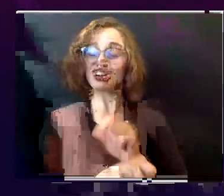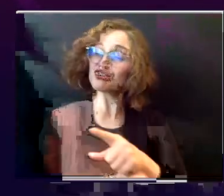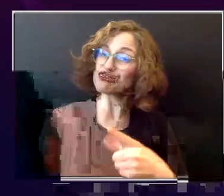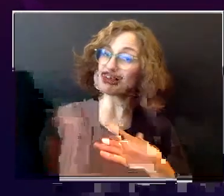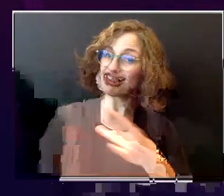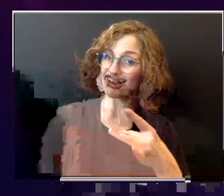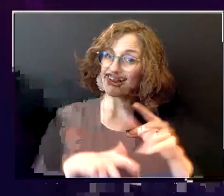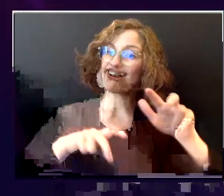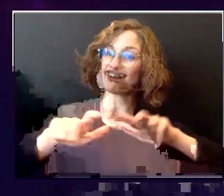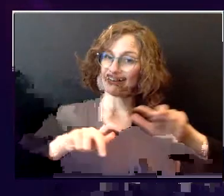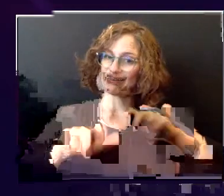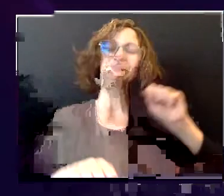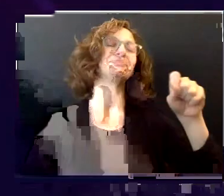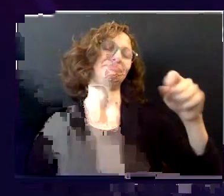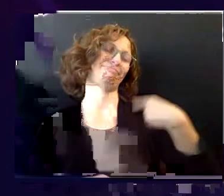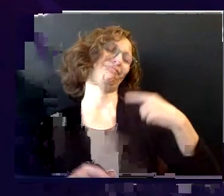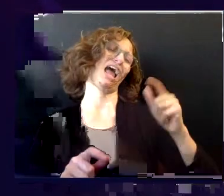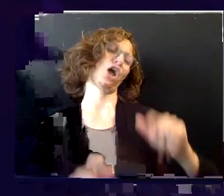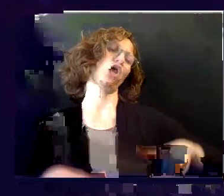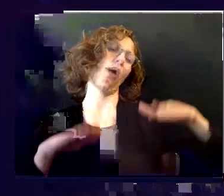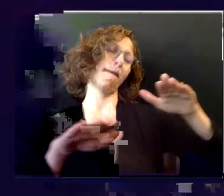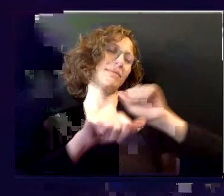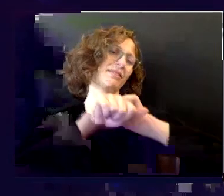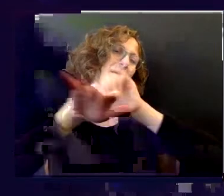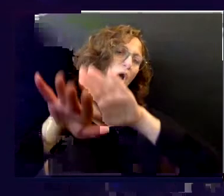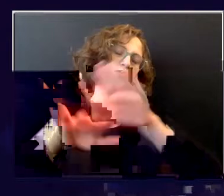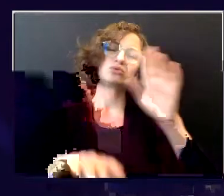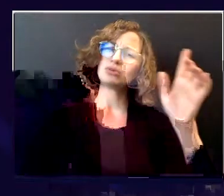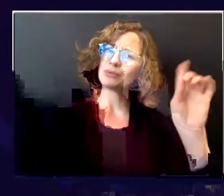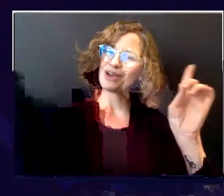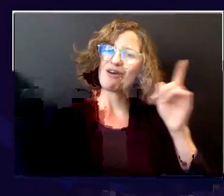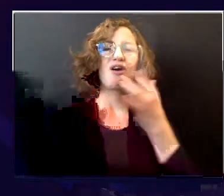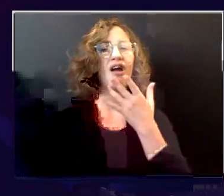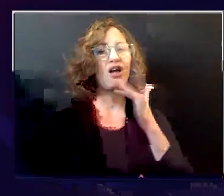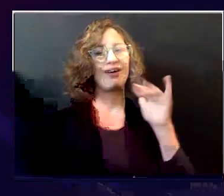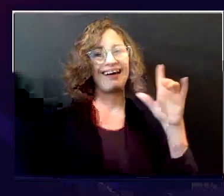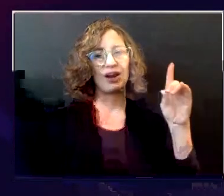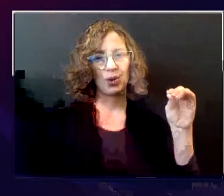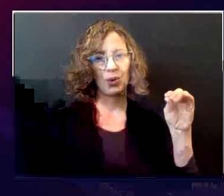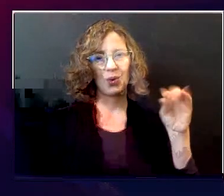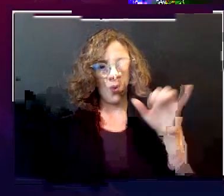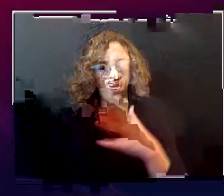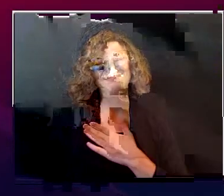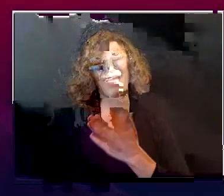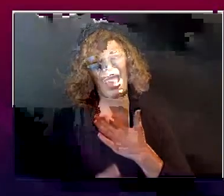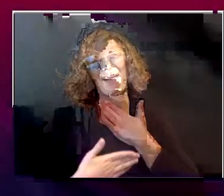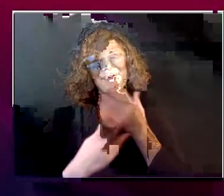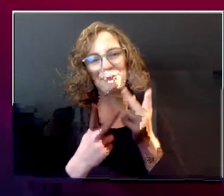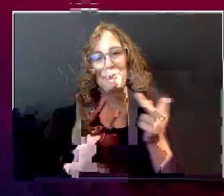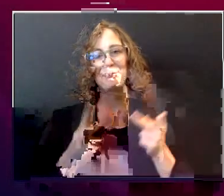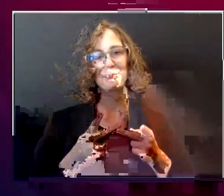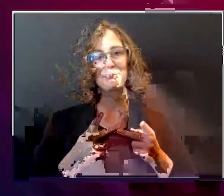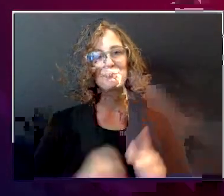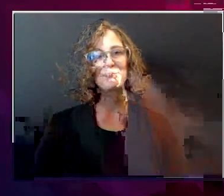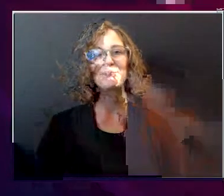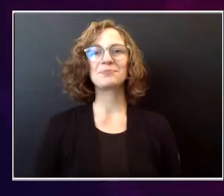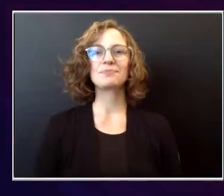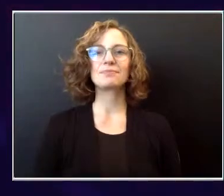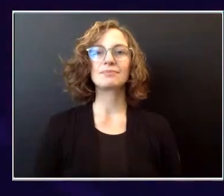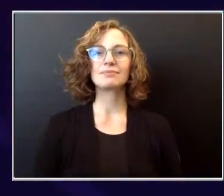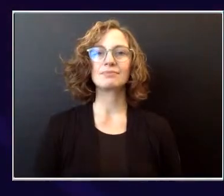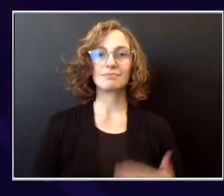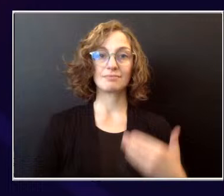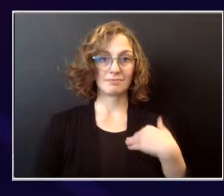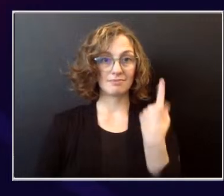mountains, so I'm always happy to be out in Colorado, and that's my happy space. We have a picture to show that Dr.